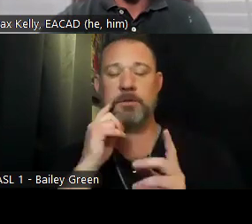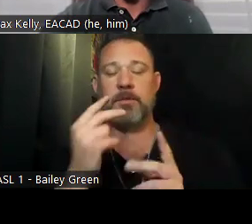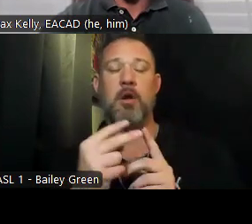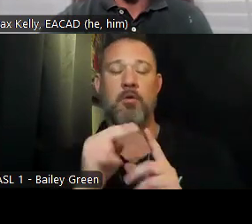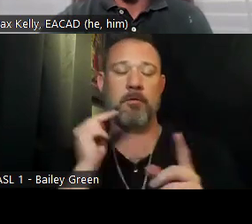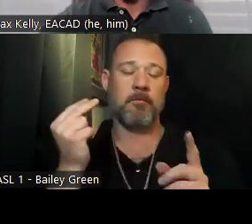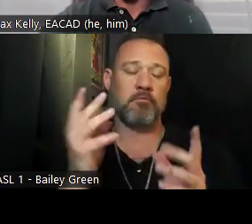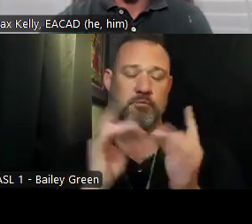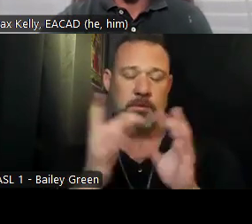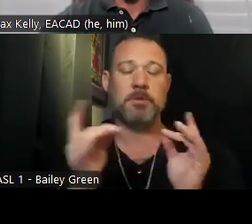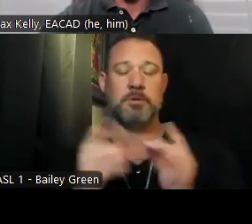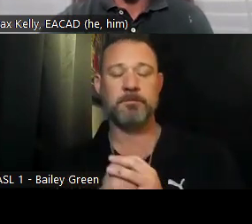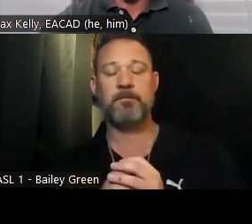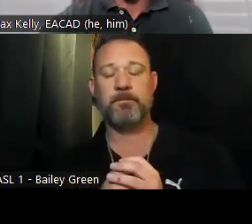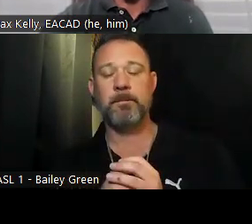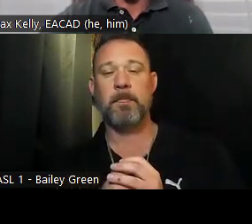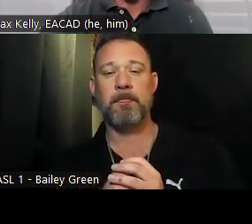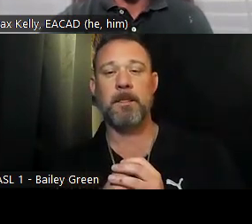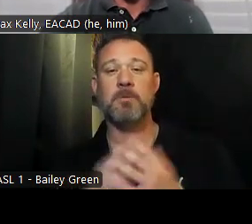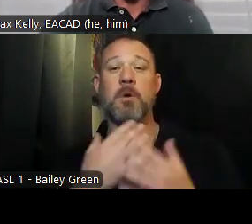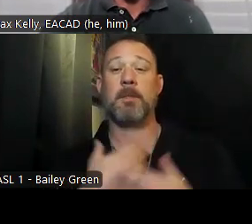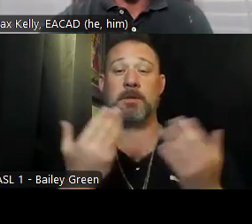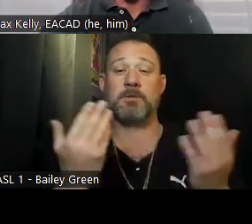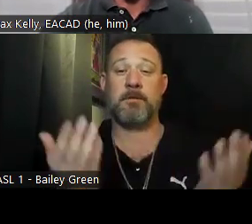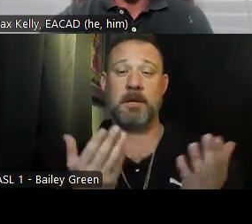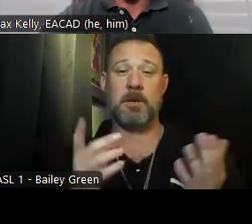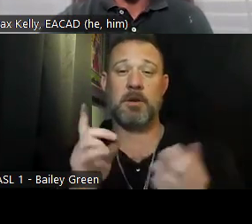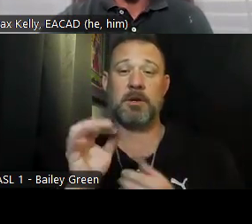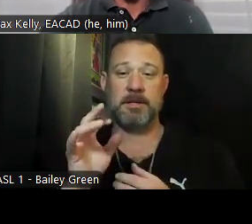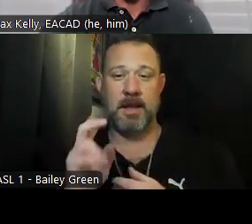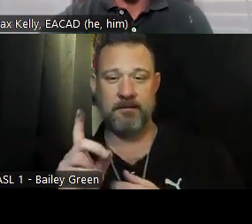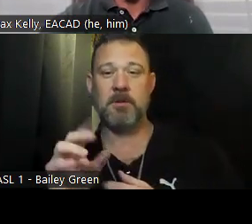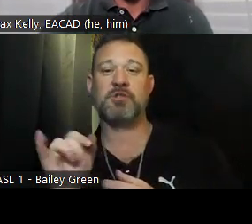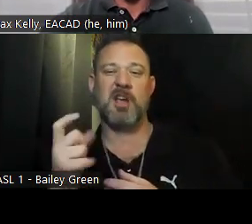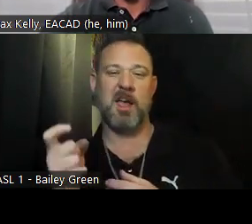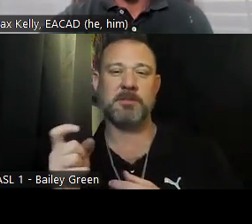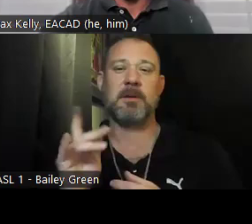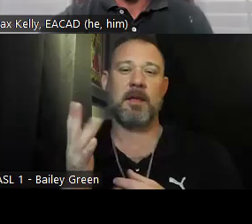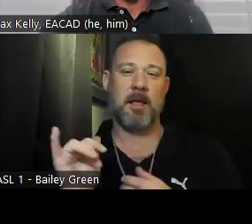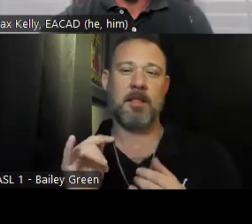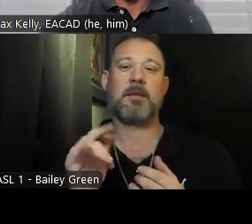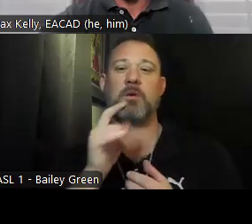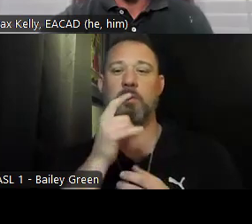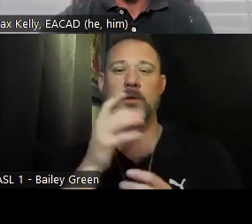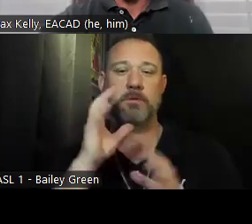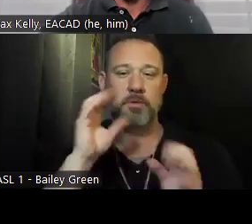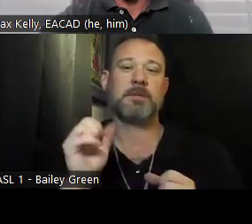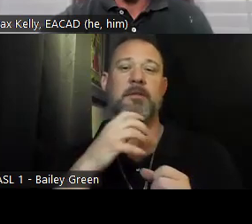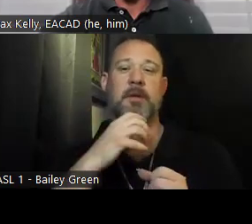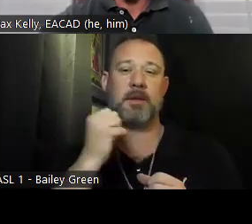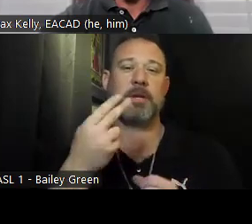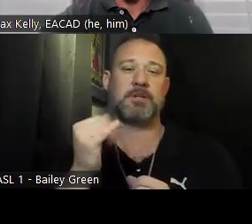And I'm so pleased to have with me today David Jax Kelly, or who we call Jax, who's president of the Aging and